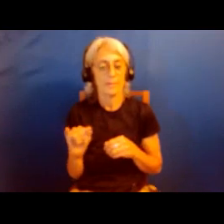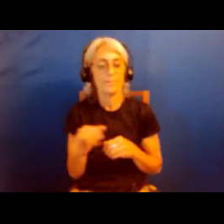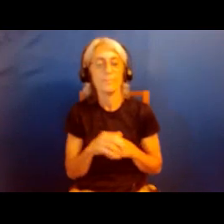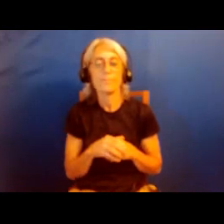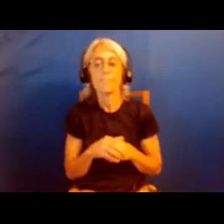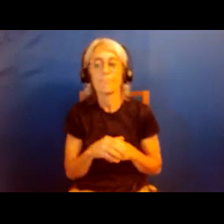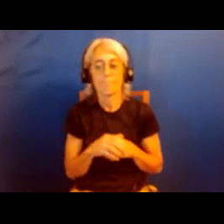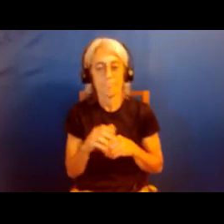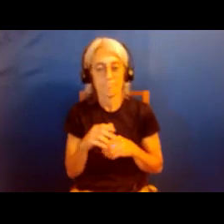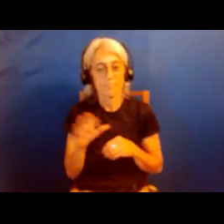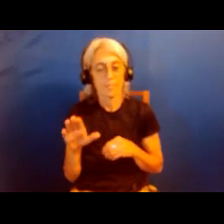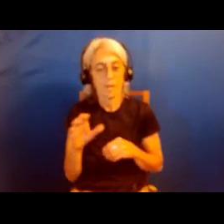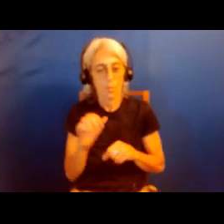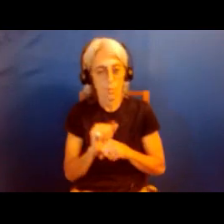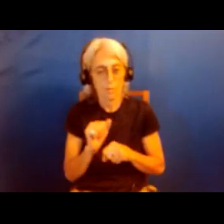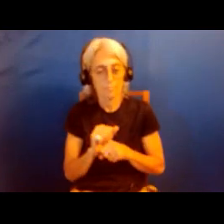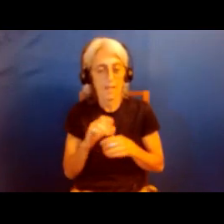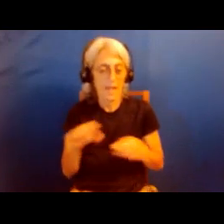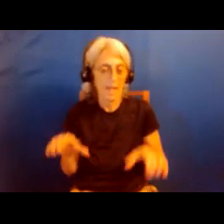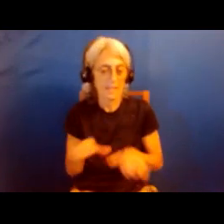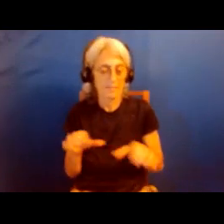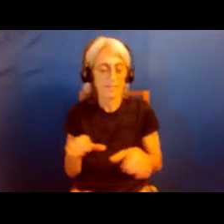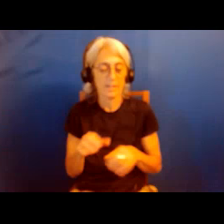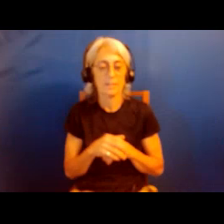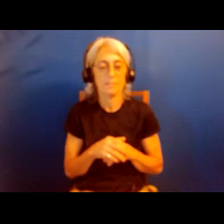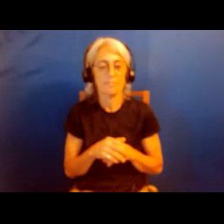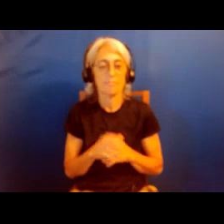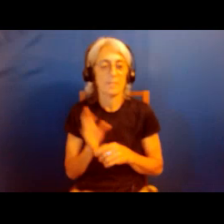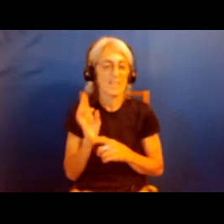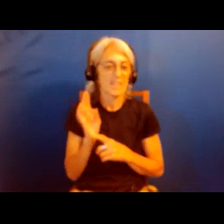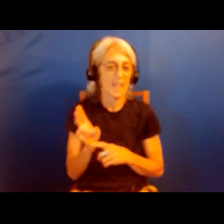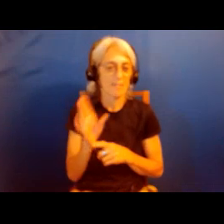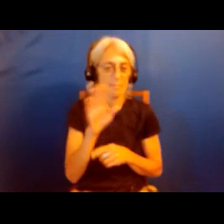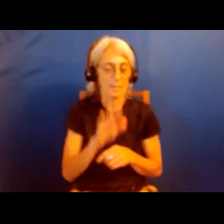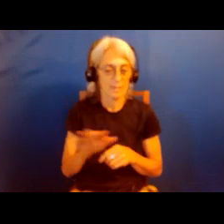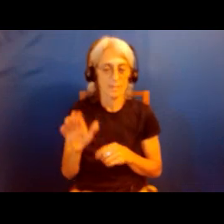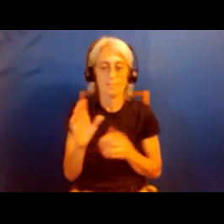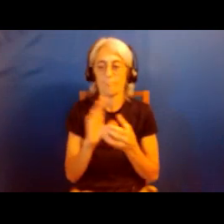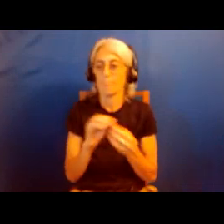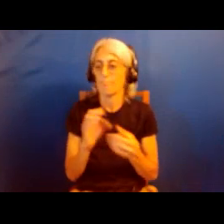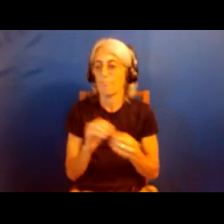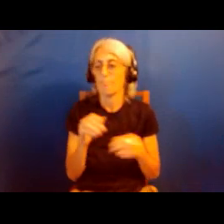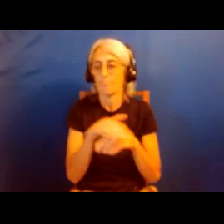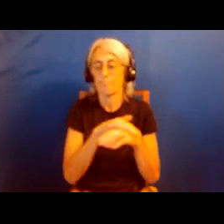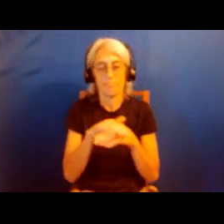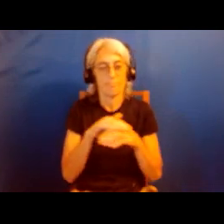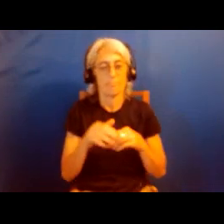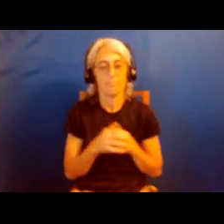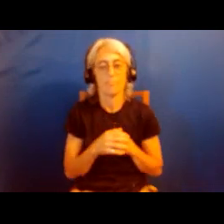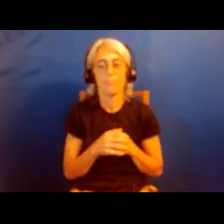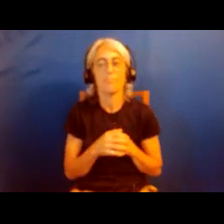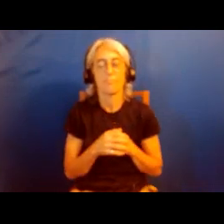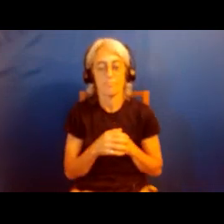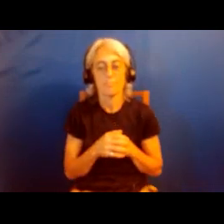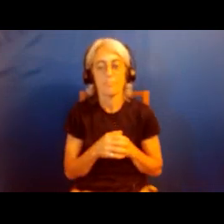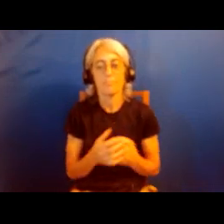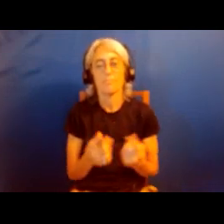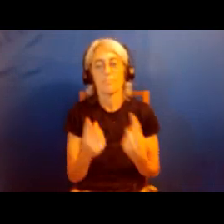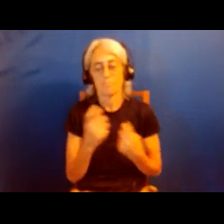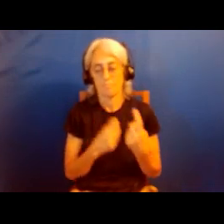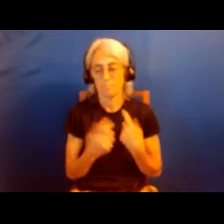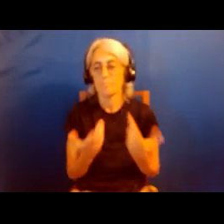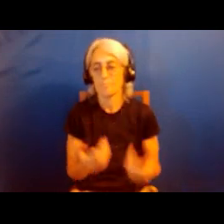activities at Caltrans. I plan to spend around 7 minutes giving you a high-level overview, and then I'm happy to address any